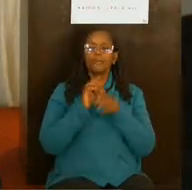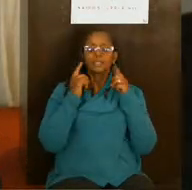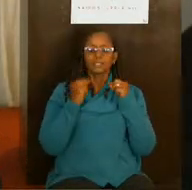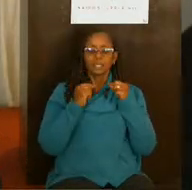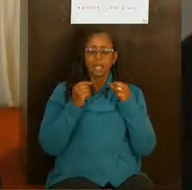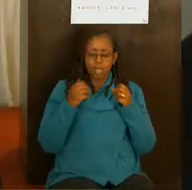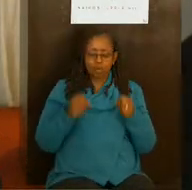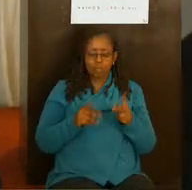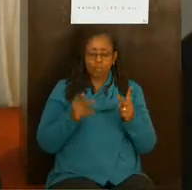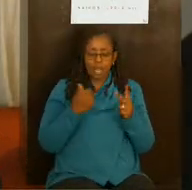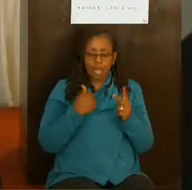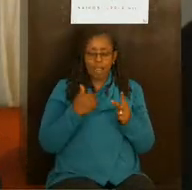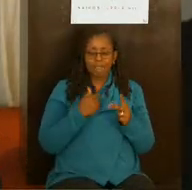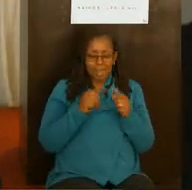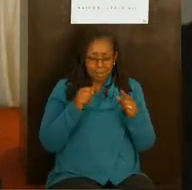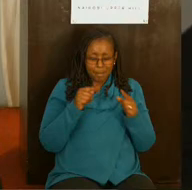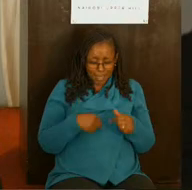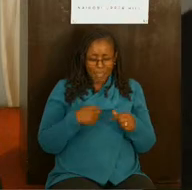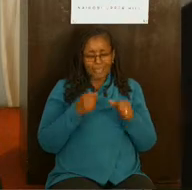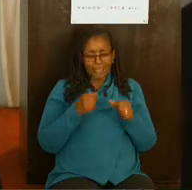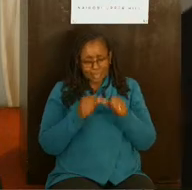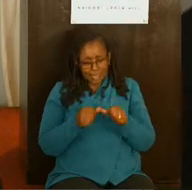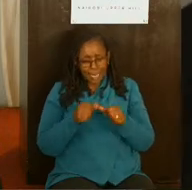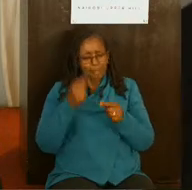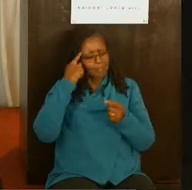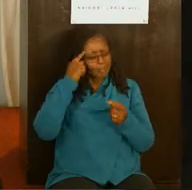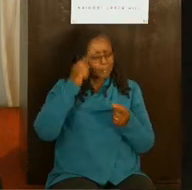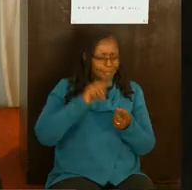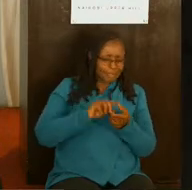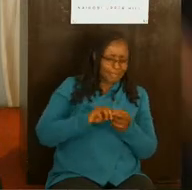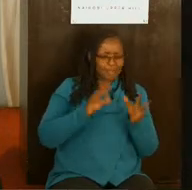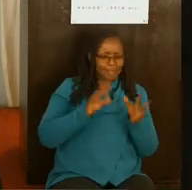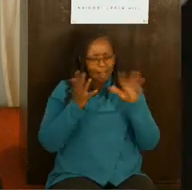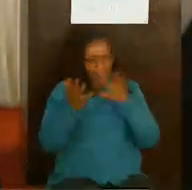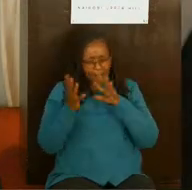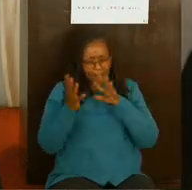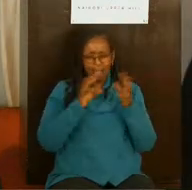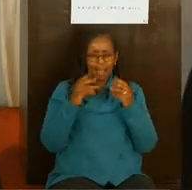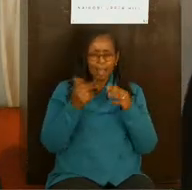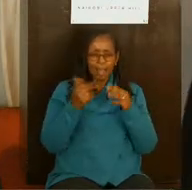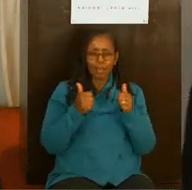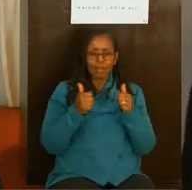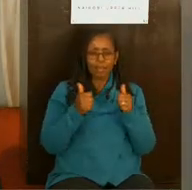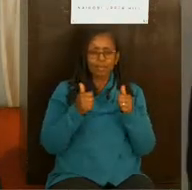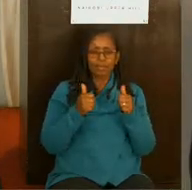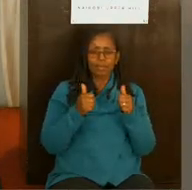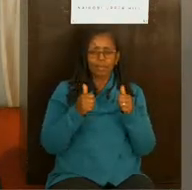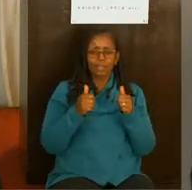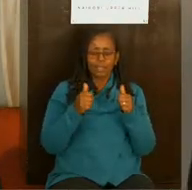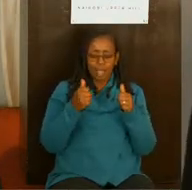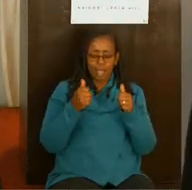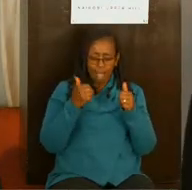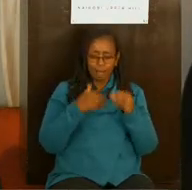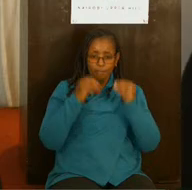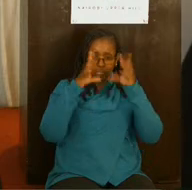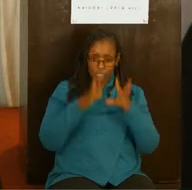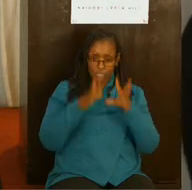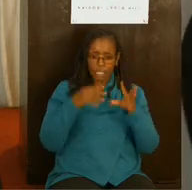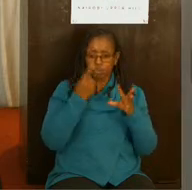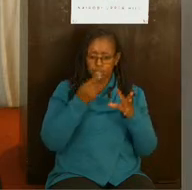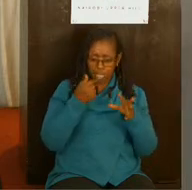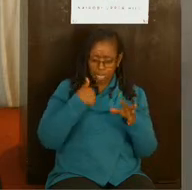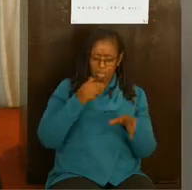even I still wrestle with when the values are not because I have teachers in my in my in my congregation